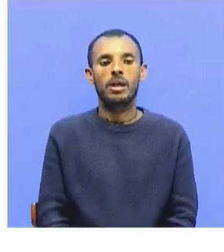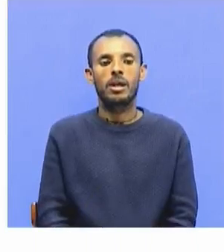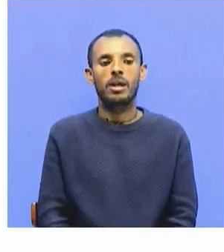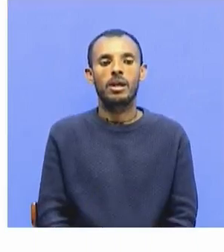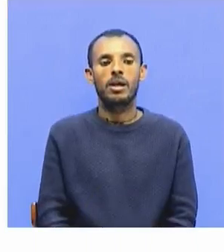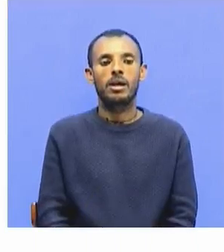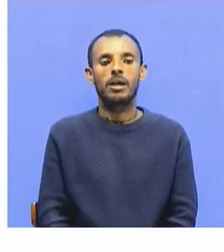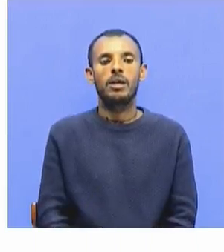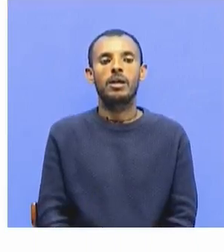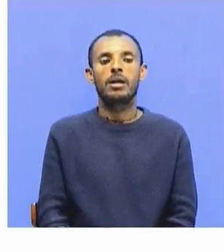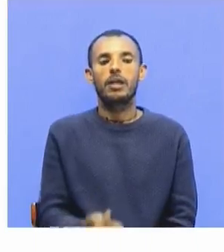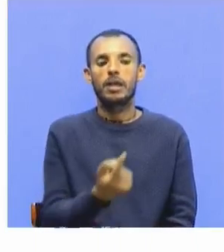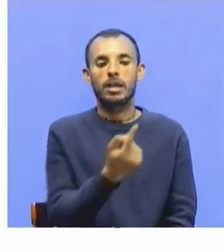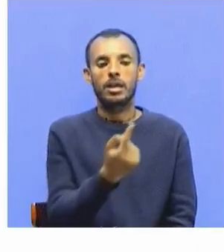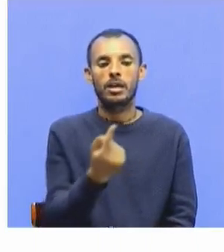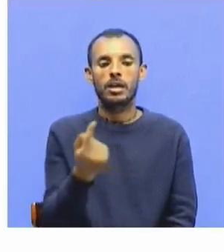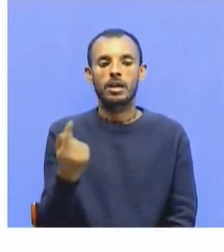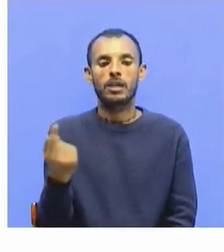each